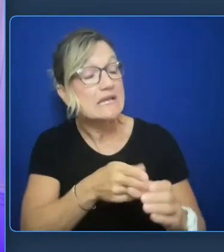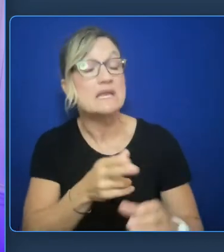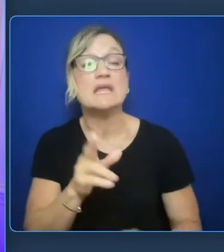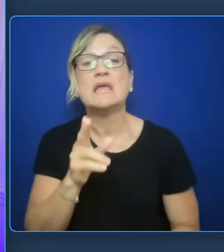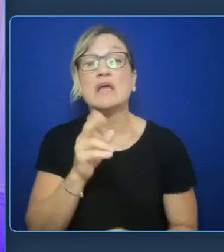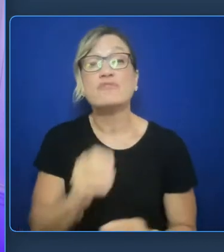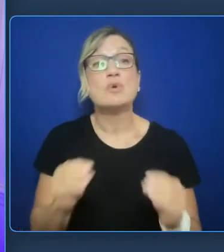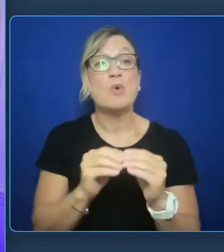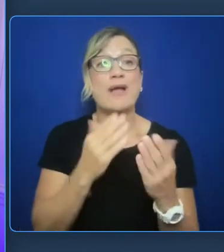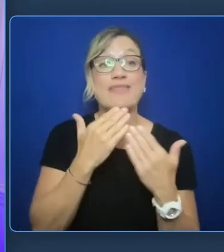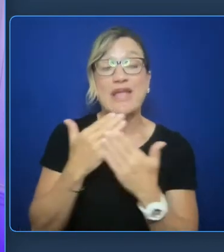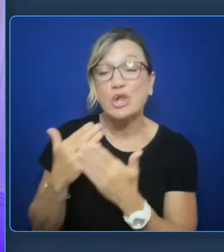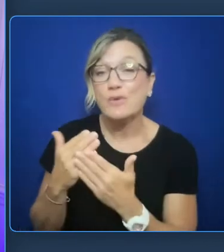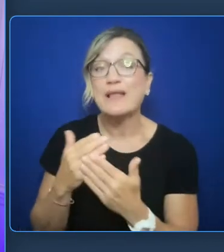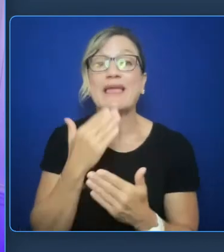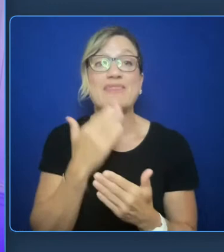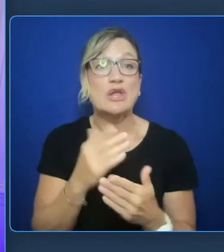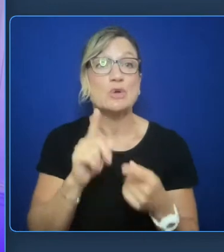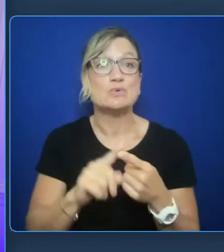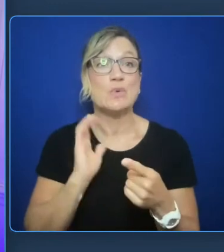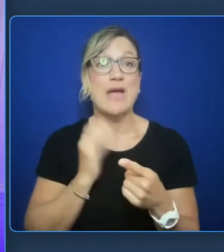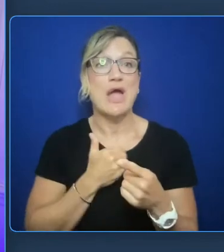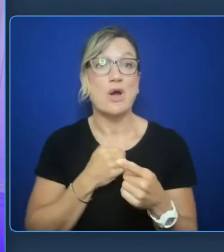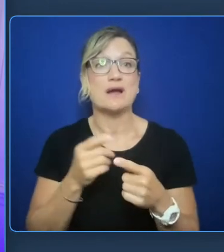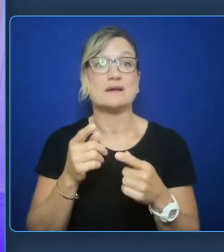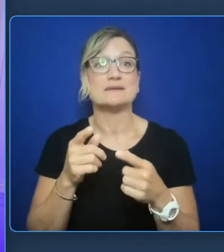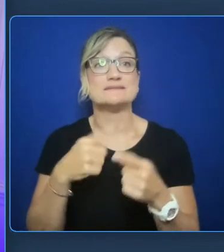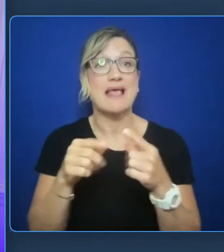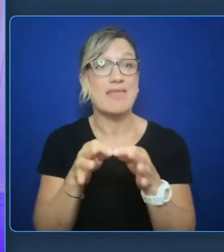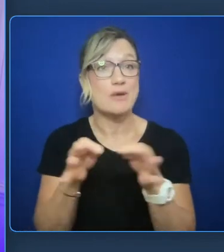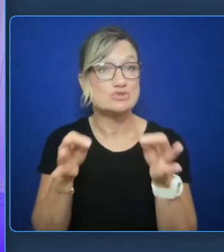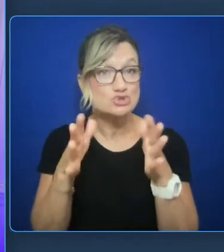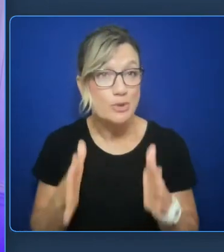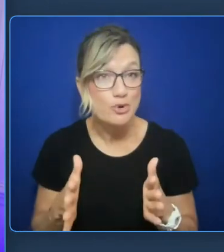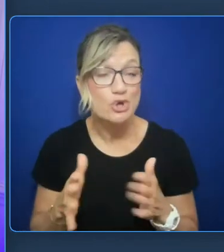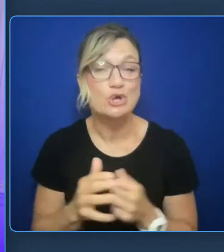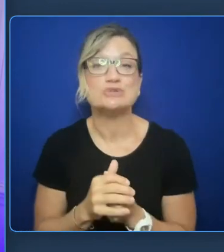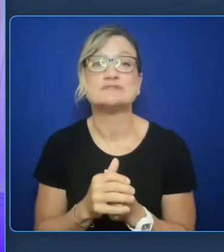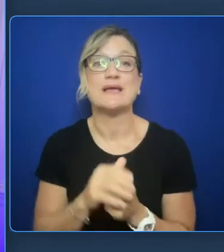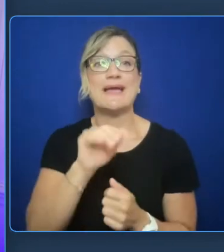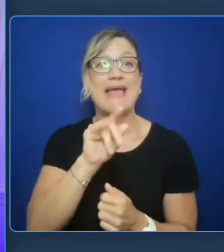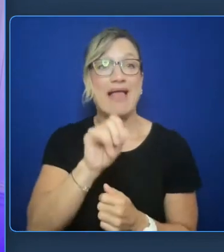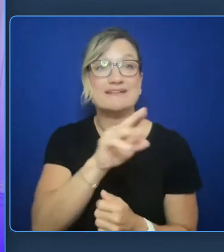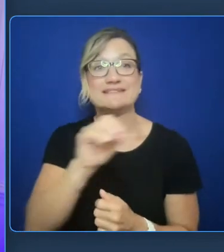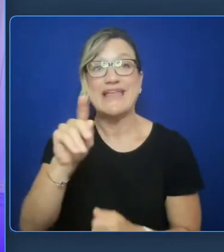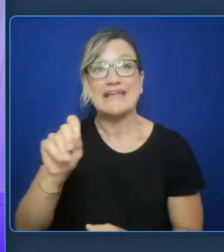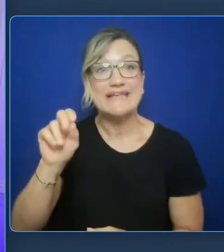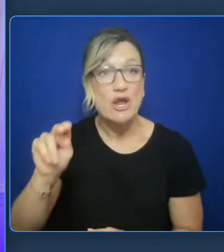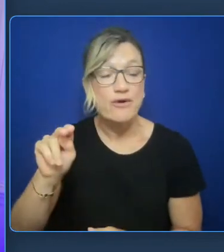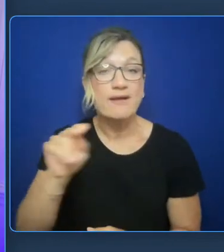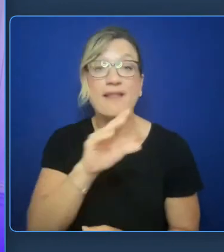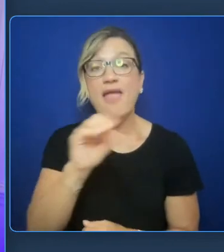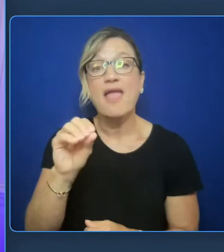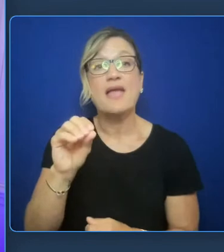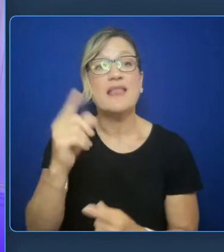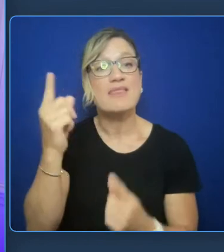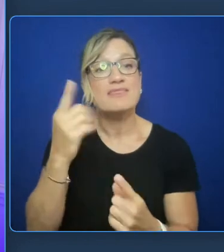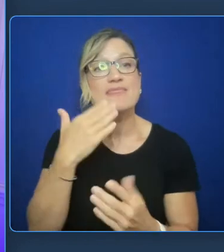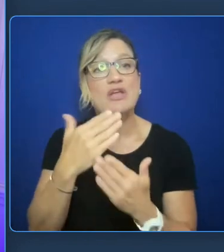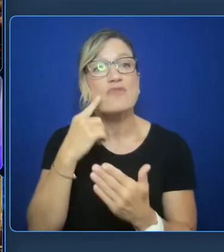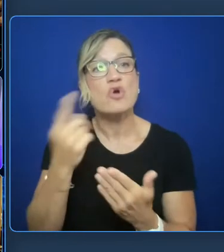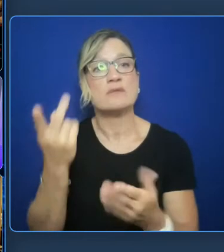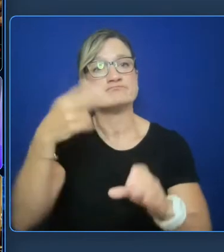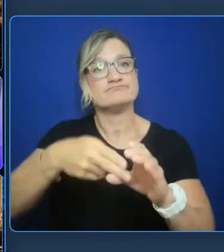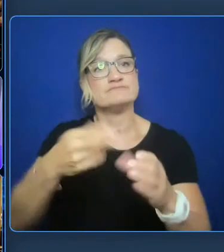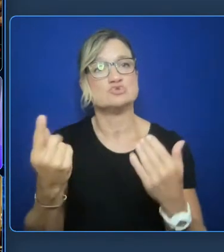a few more thank yous. I want to say thank you to our sign language interpreters, Allison and Karen, and just, you know, thank you for being here with